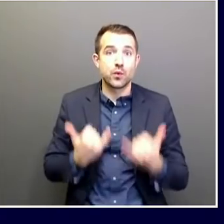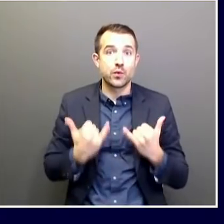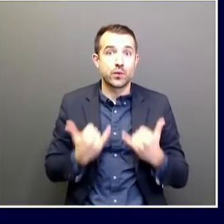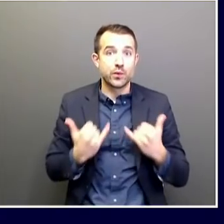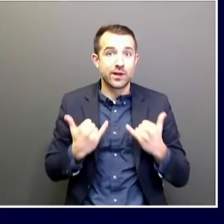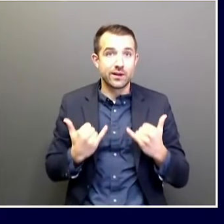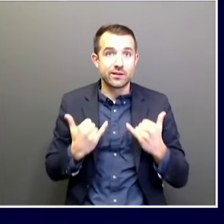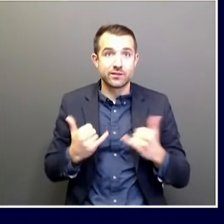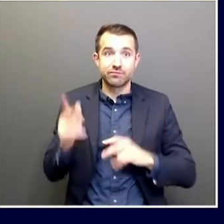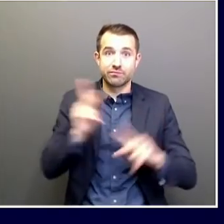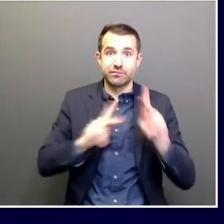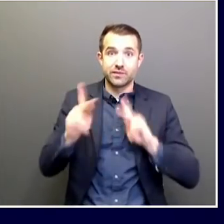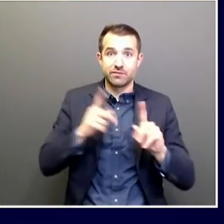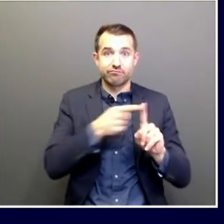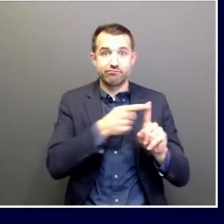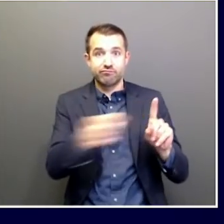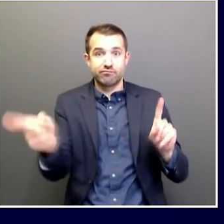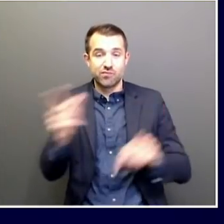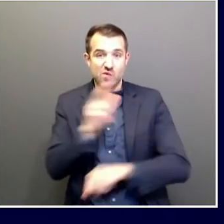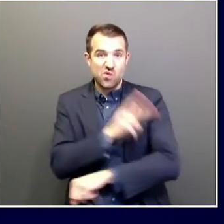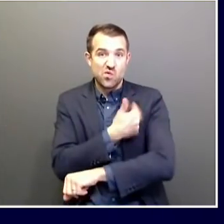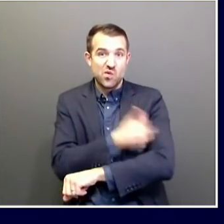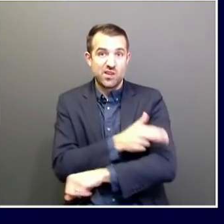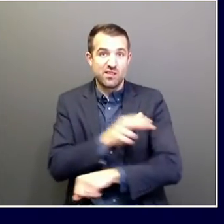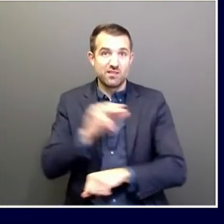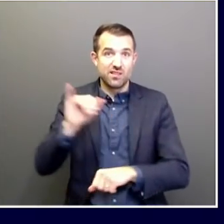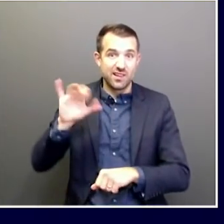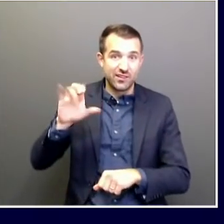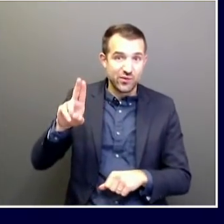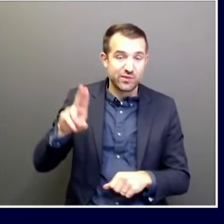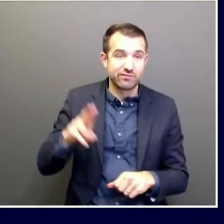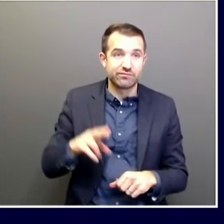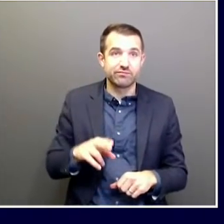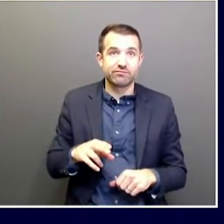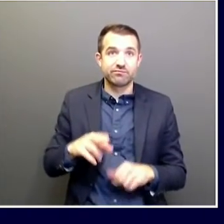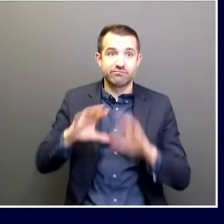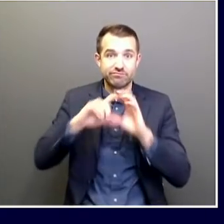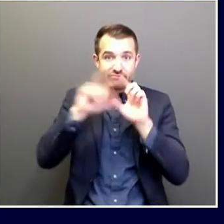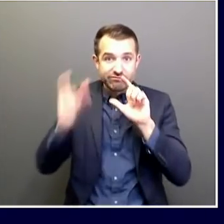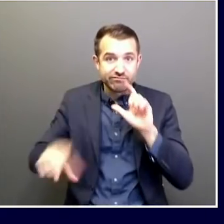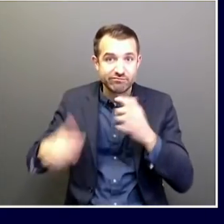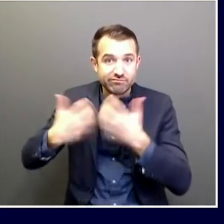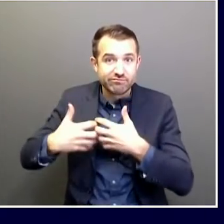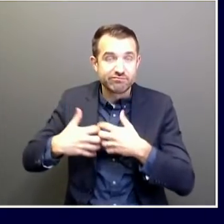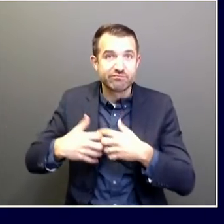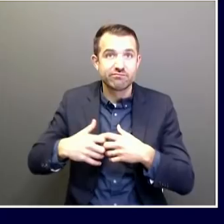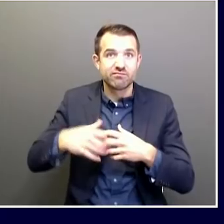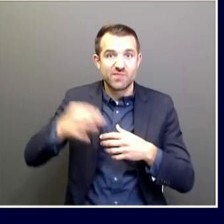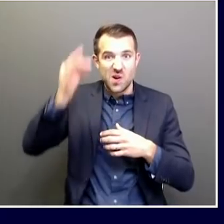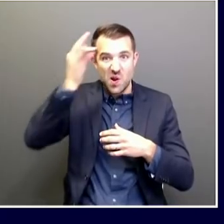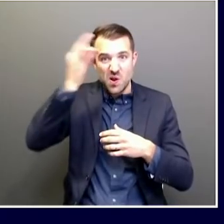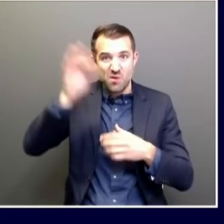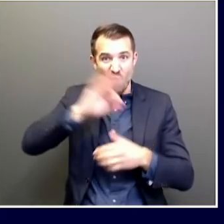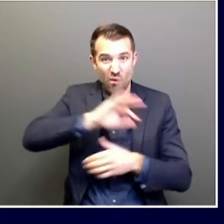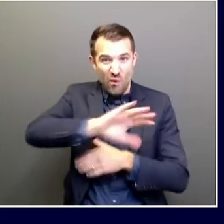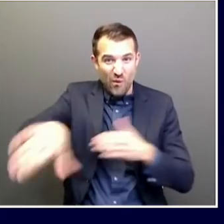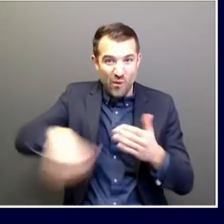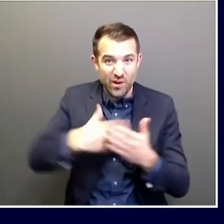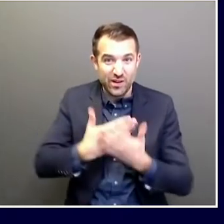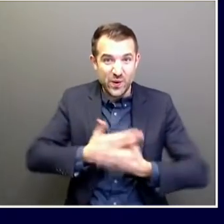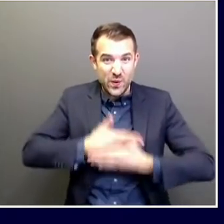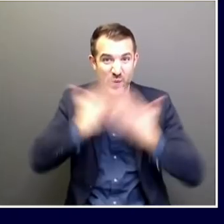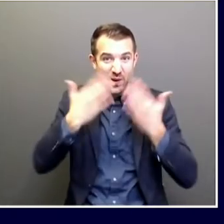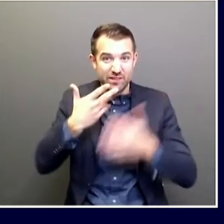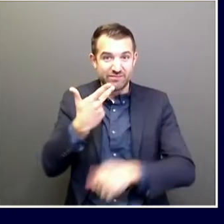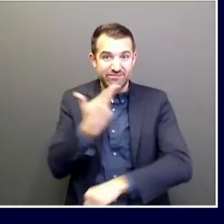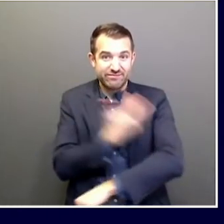in critical care and on ventilators are unvaccinated. We have the tools. We have one important tool that can keep